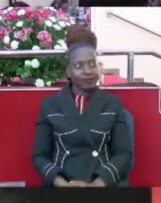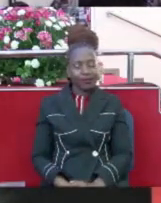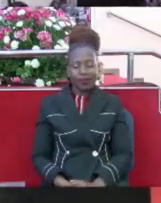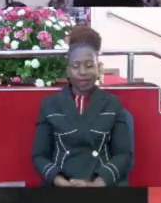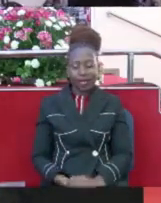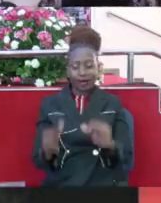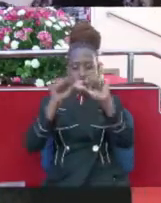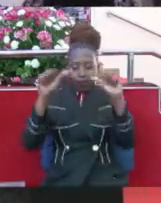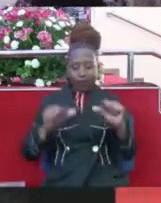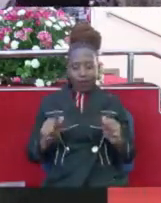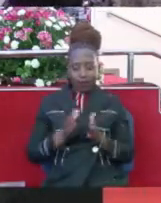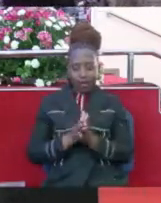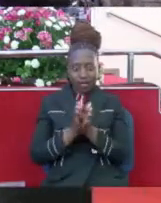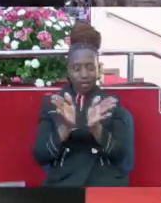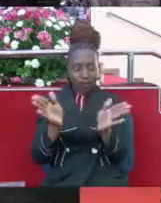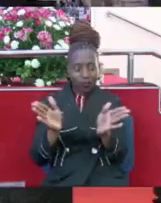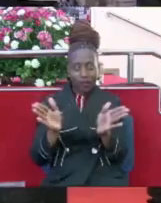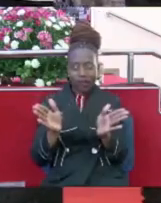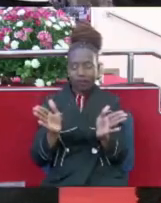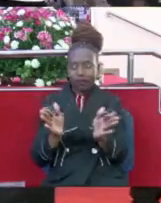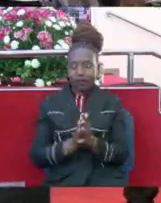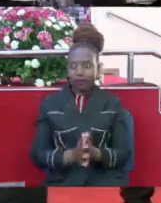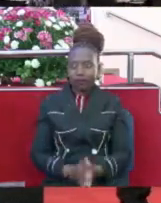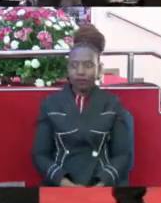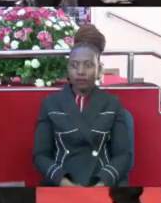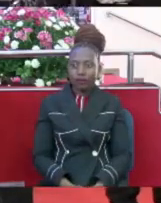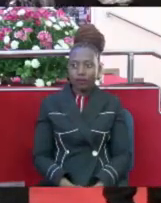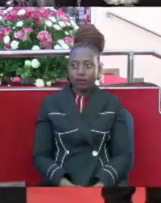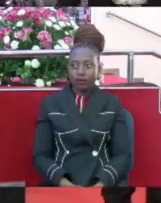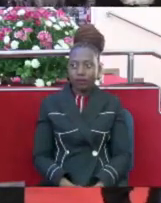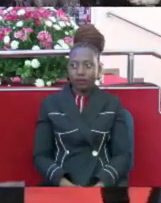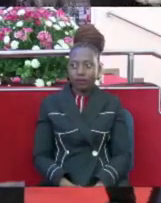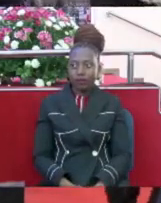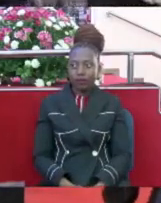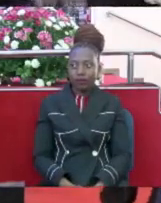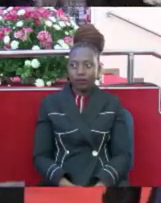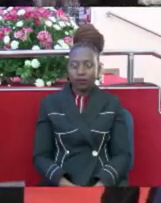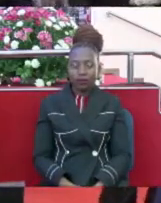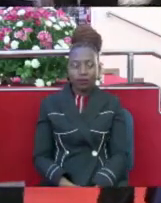open. The altar is open. Oh, Jehovah God.